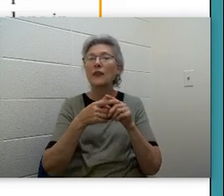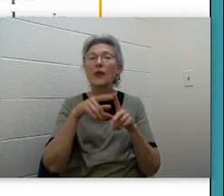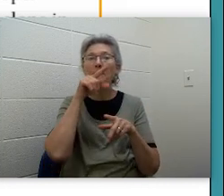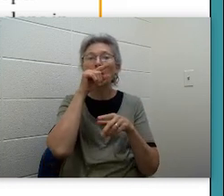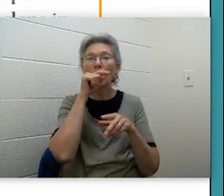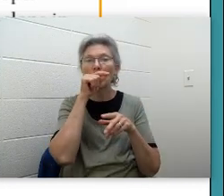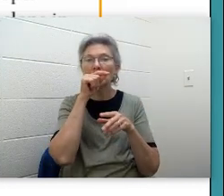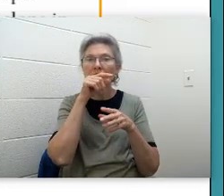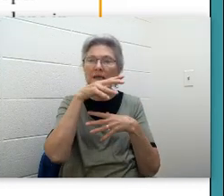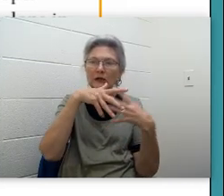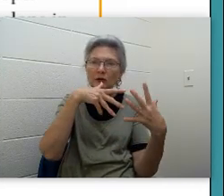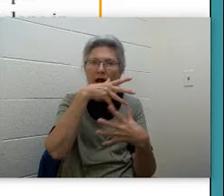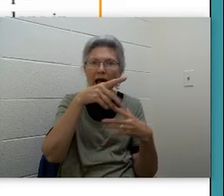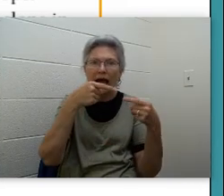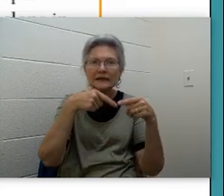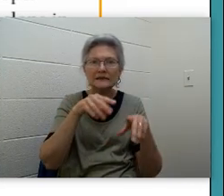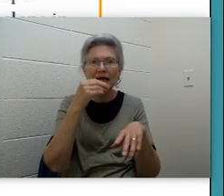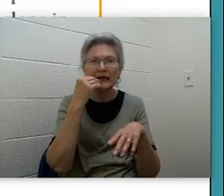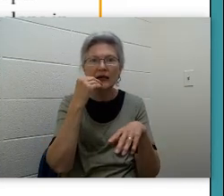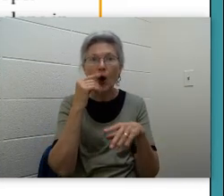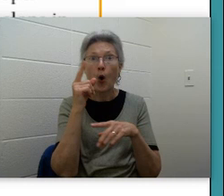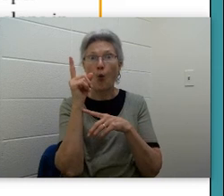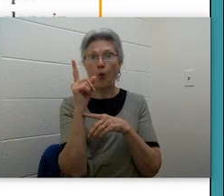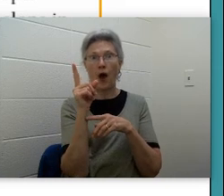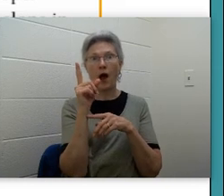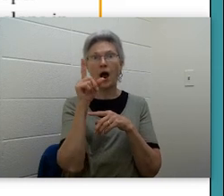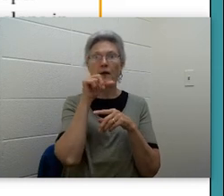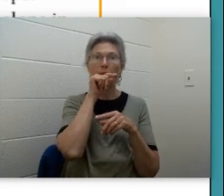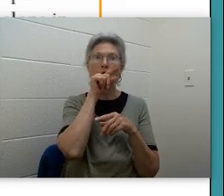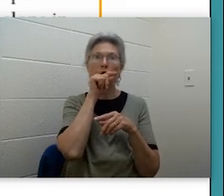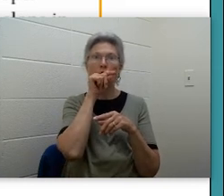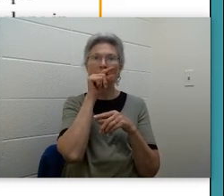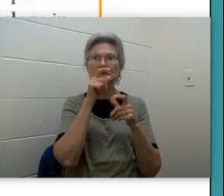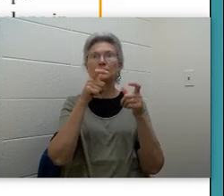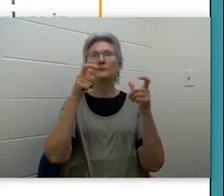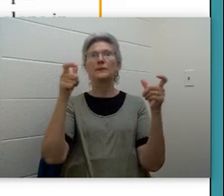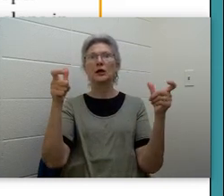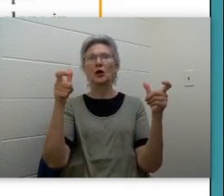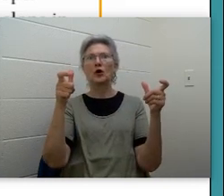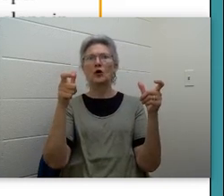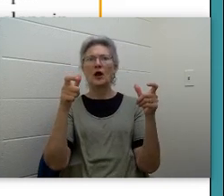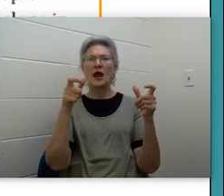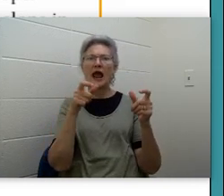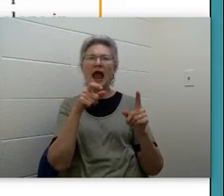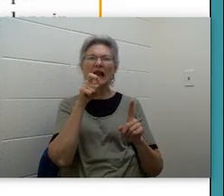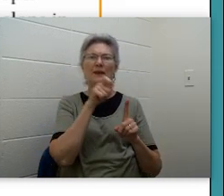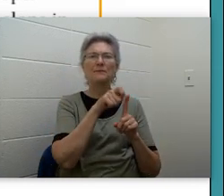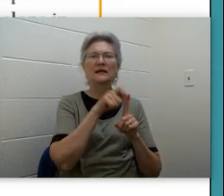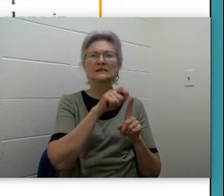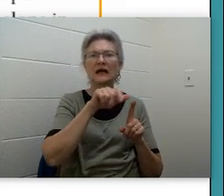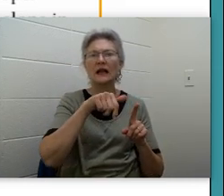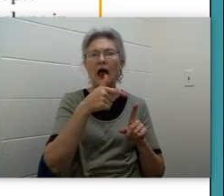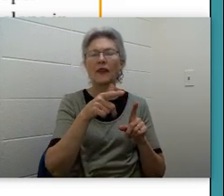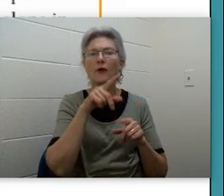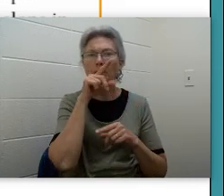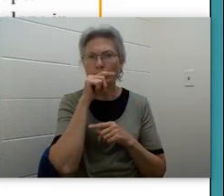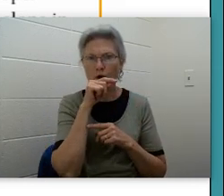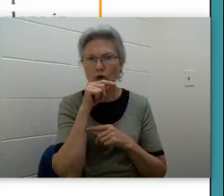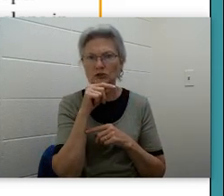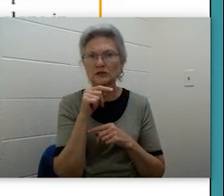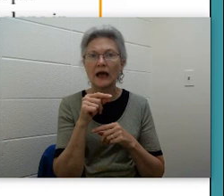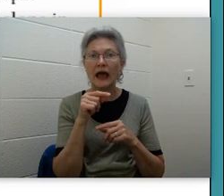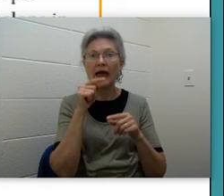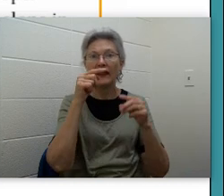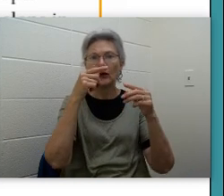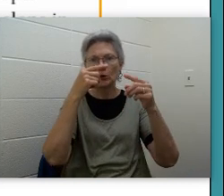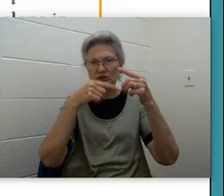almost like, one bird is, a lot bigger or stronger than other birds, and that's why it kind of